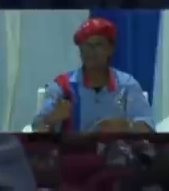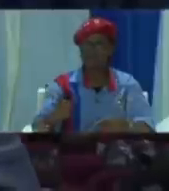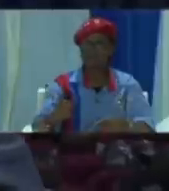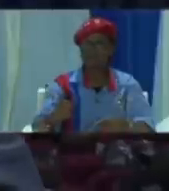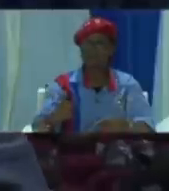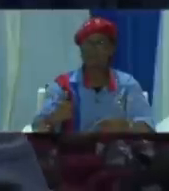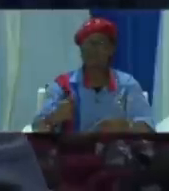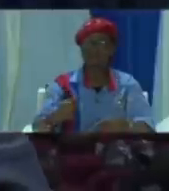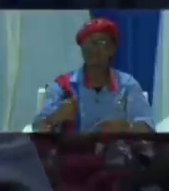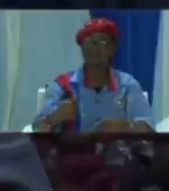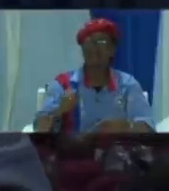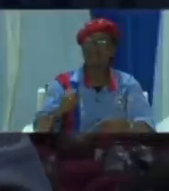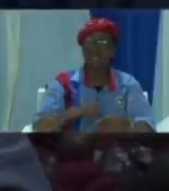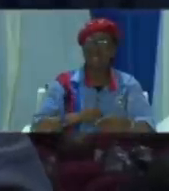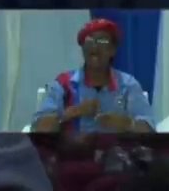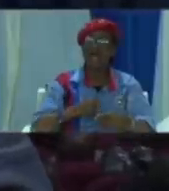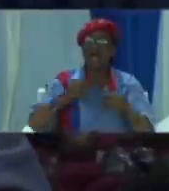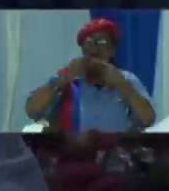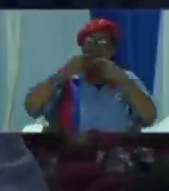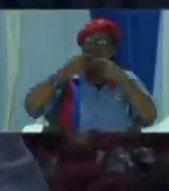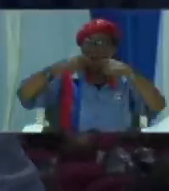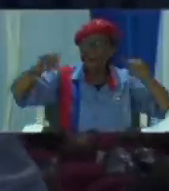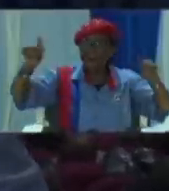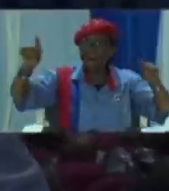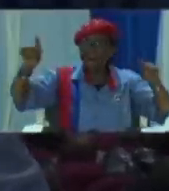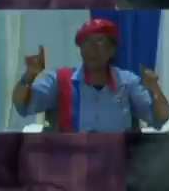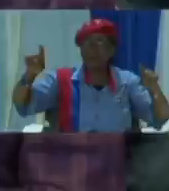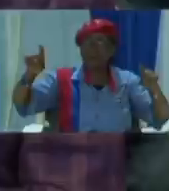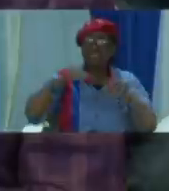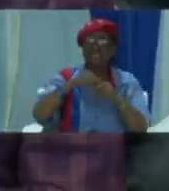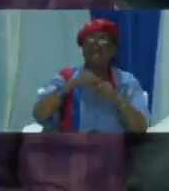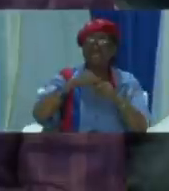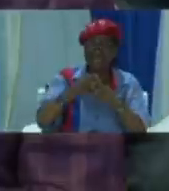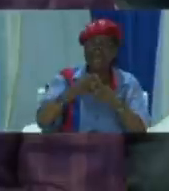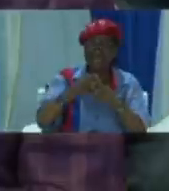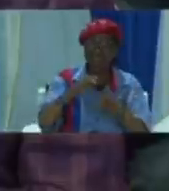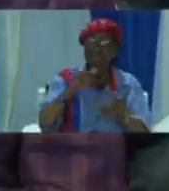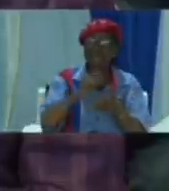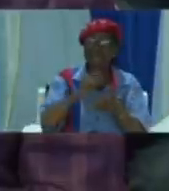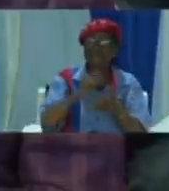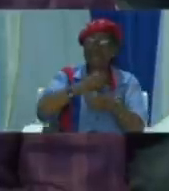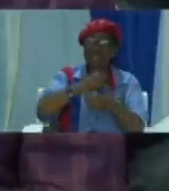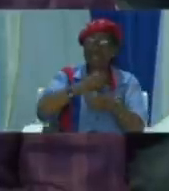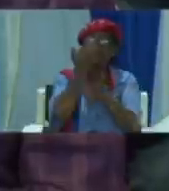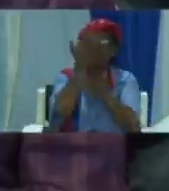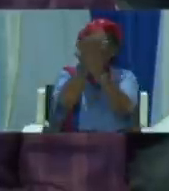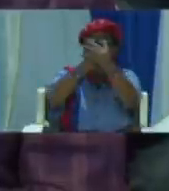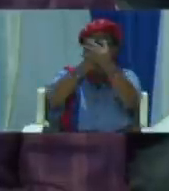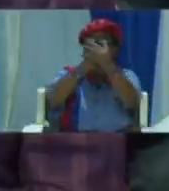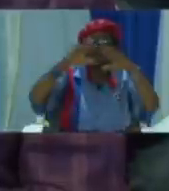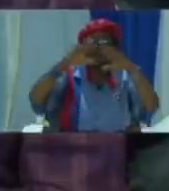I declare in the name of the one who made heaven and earth,